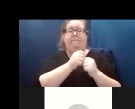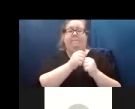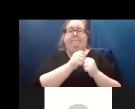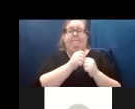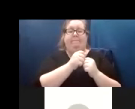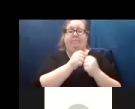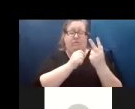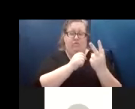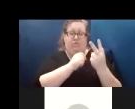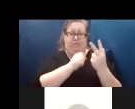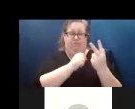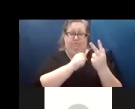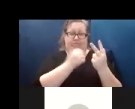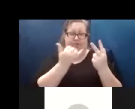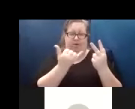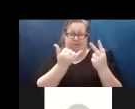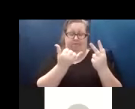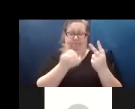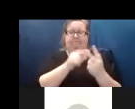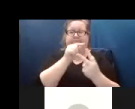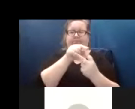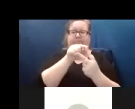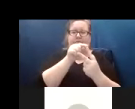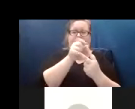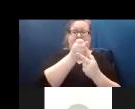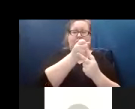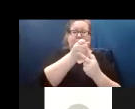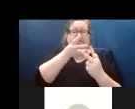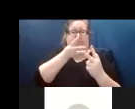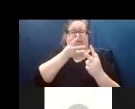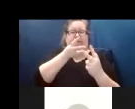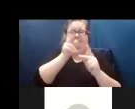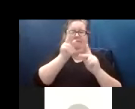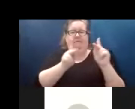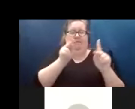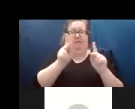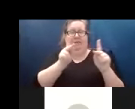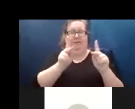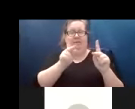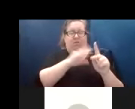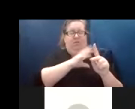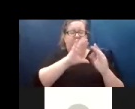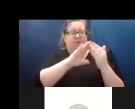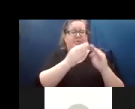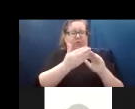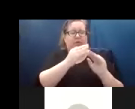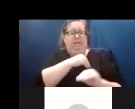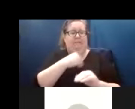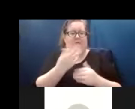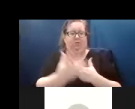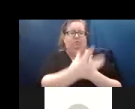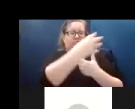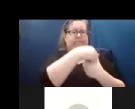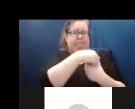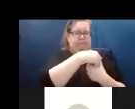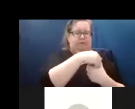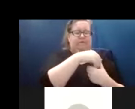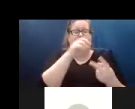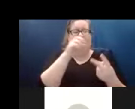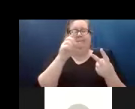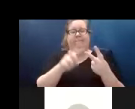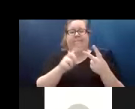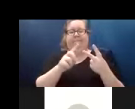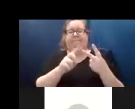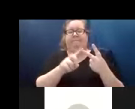two-fold at this point. One is to expand the number of community members who will participate in some way.